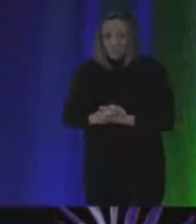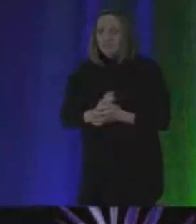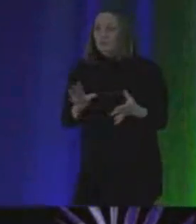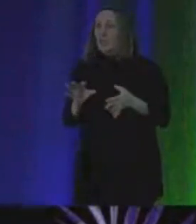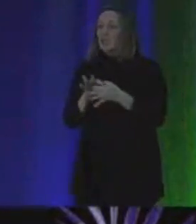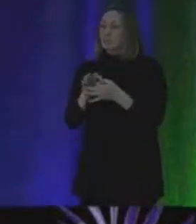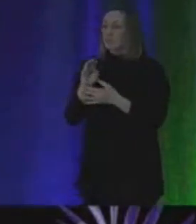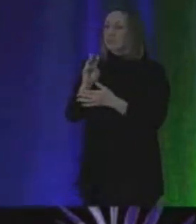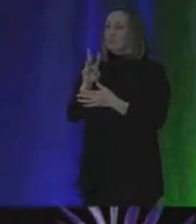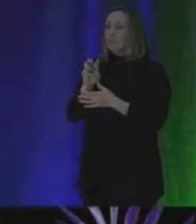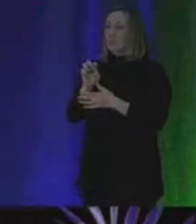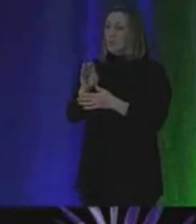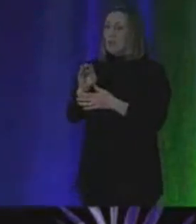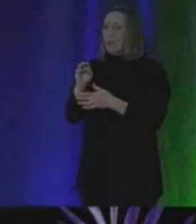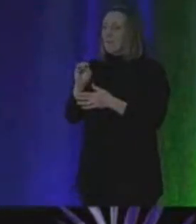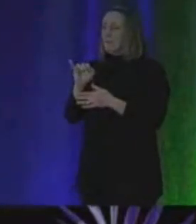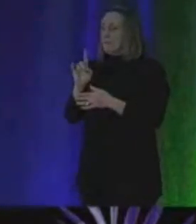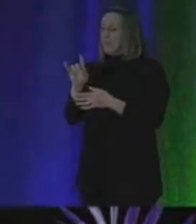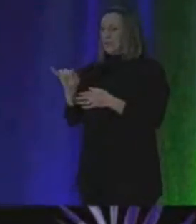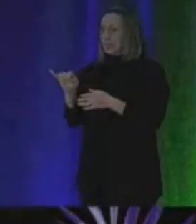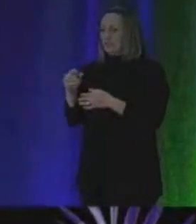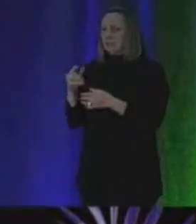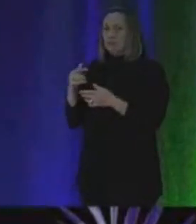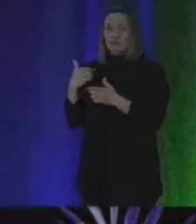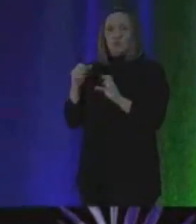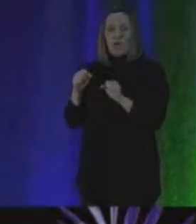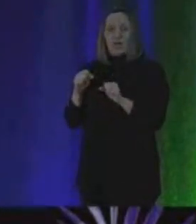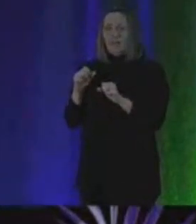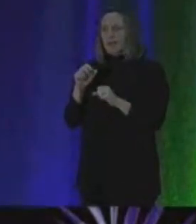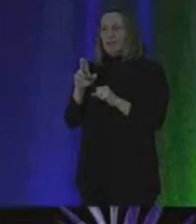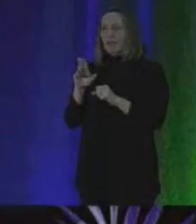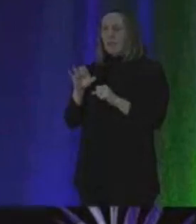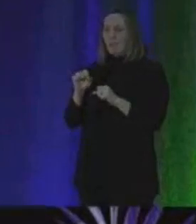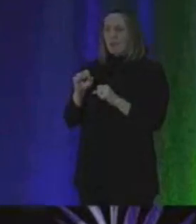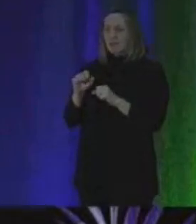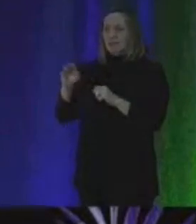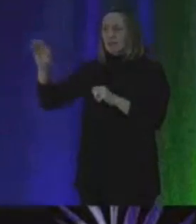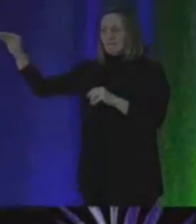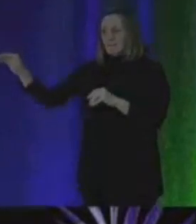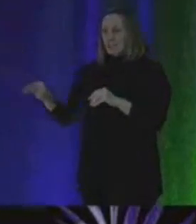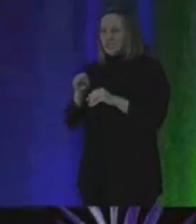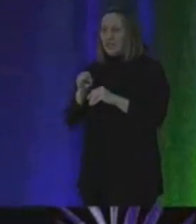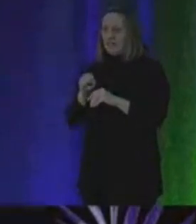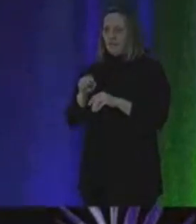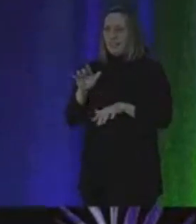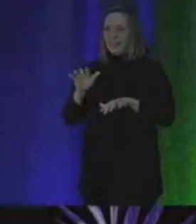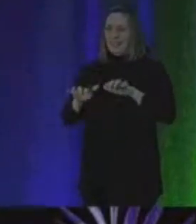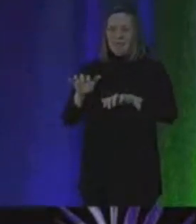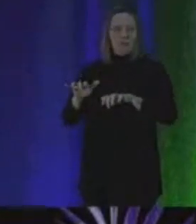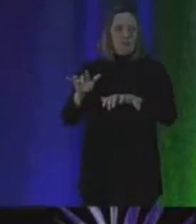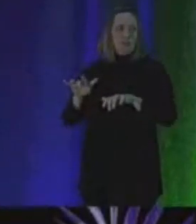MIDI, right? So that I can bust that into here, and then I can keyboard type. And